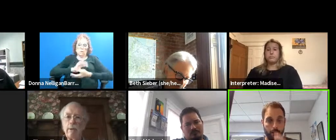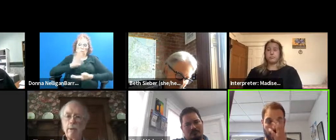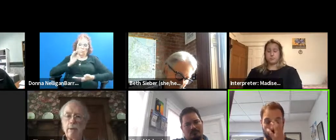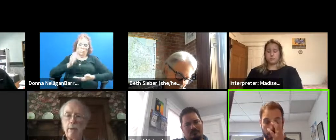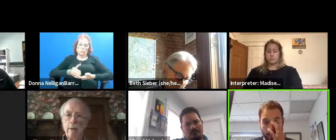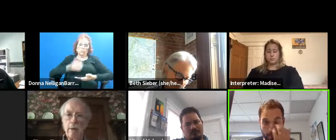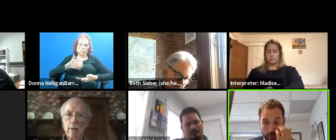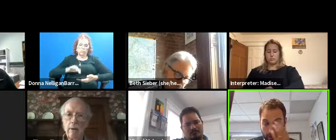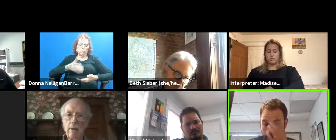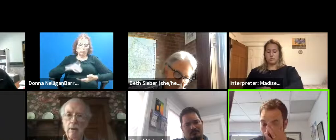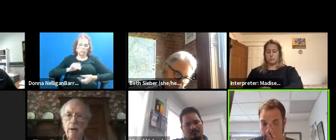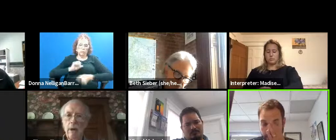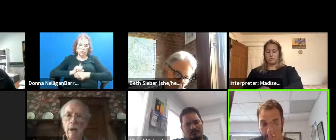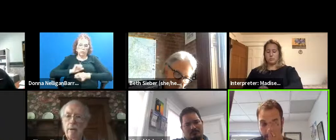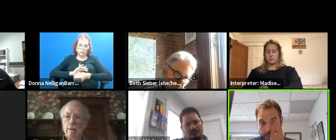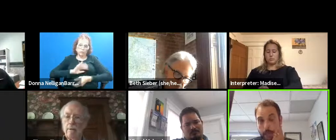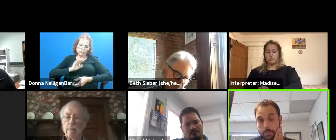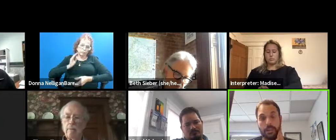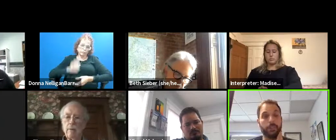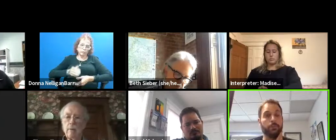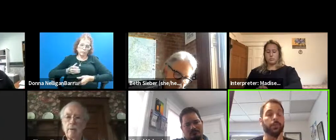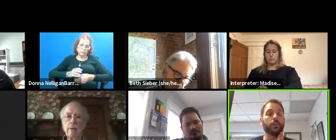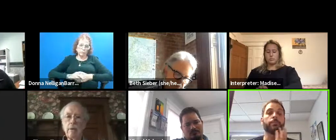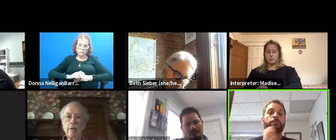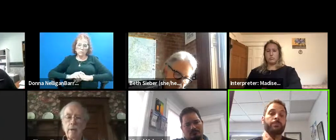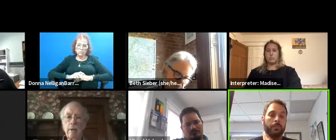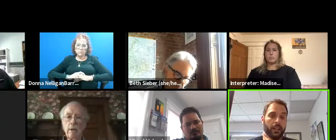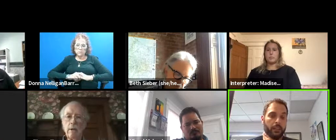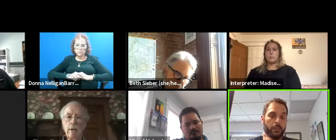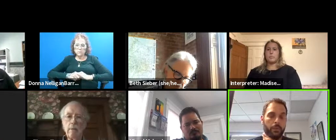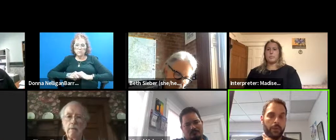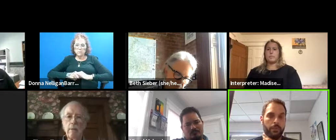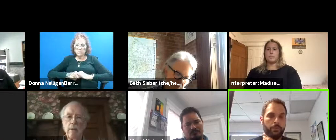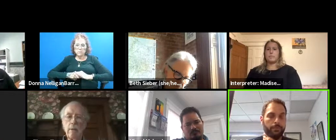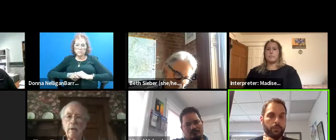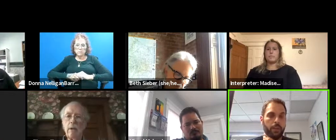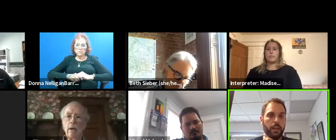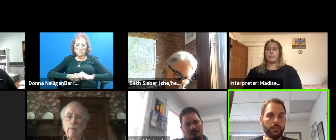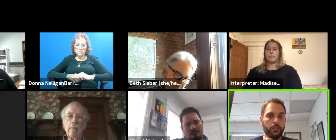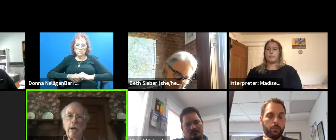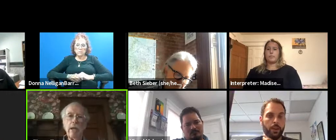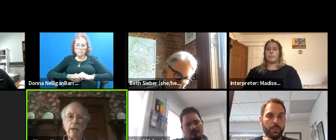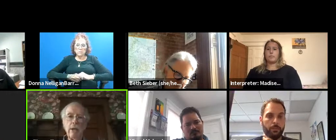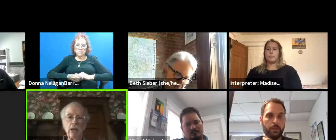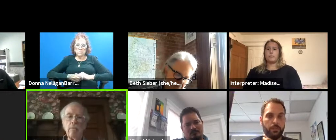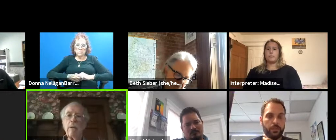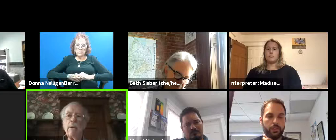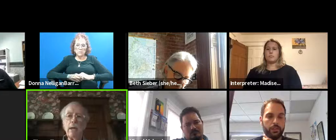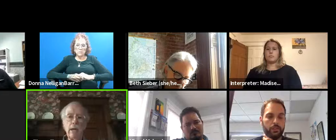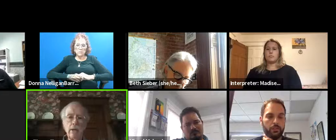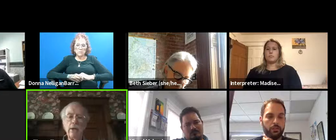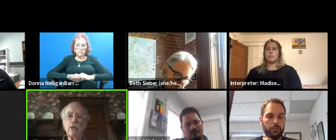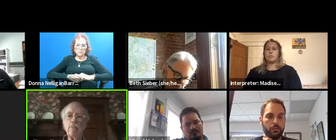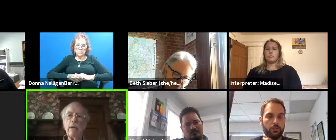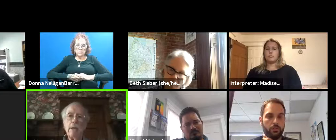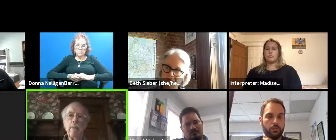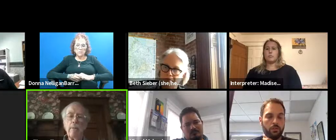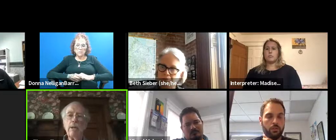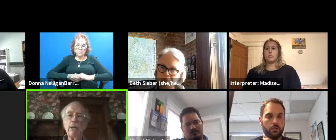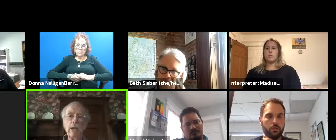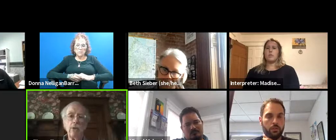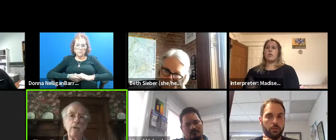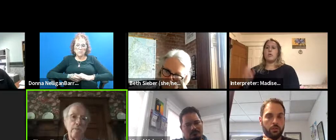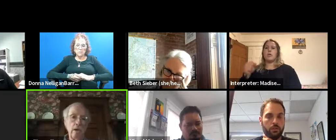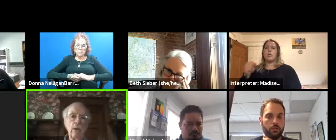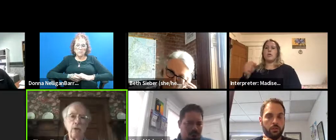Yeah, I don't think anyone's asking that to happen except for Councilmember Pio as a point of interest. It just may be,